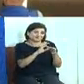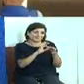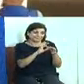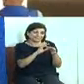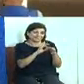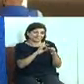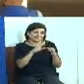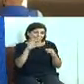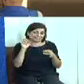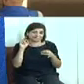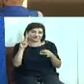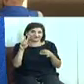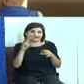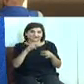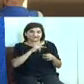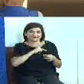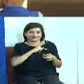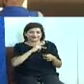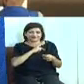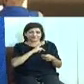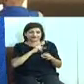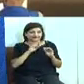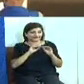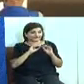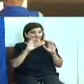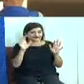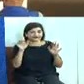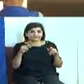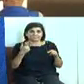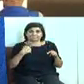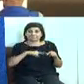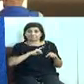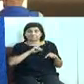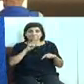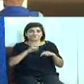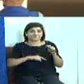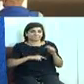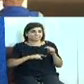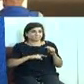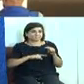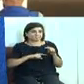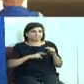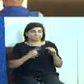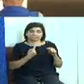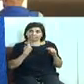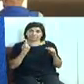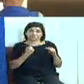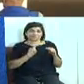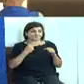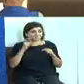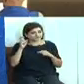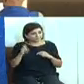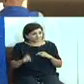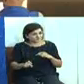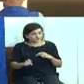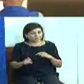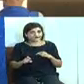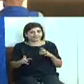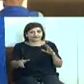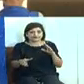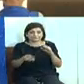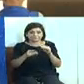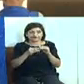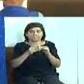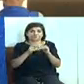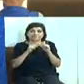Reverend Keith is clear that we cannot be by ourselves, that we need to extend